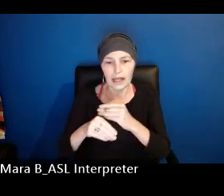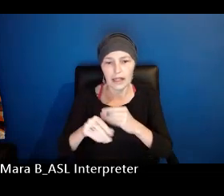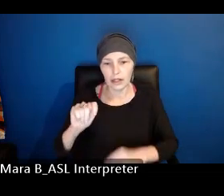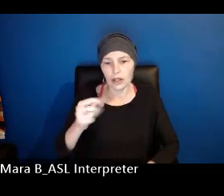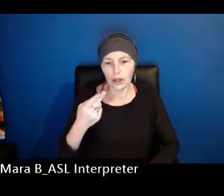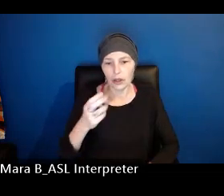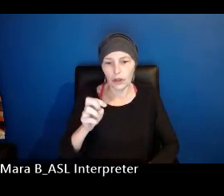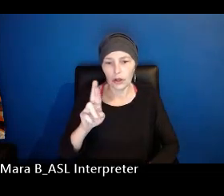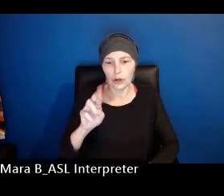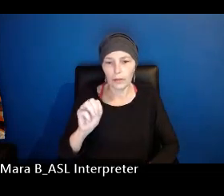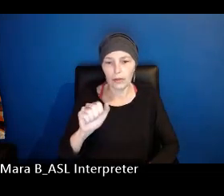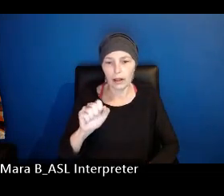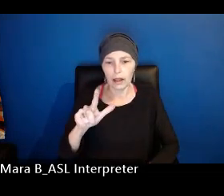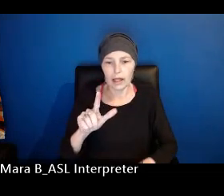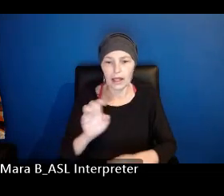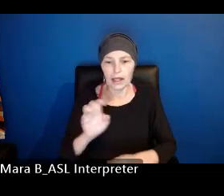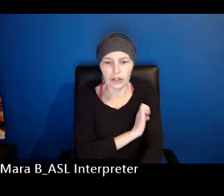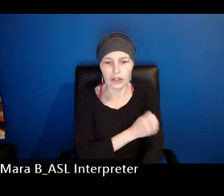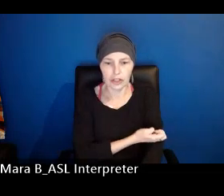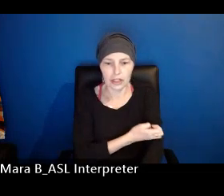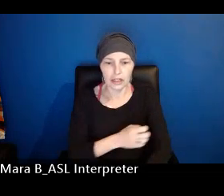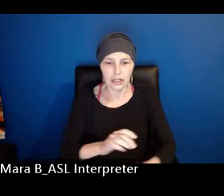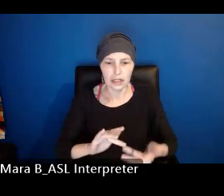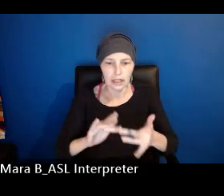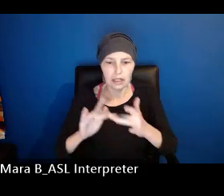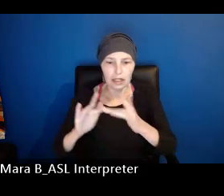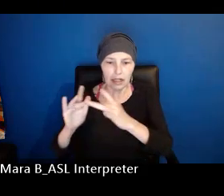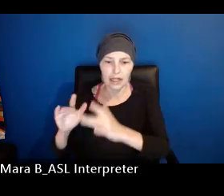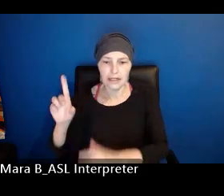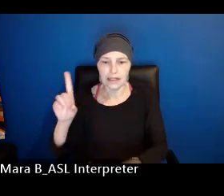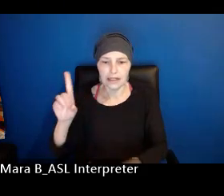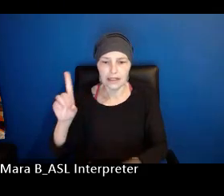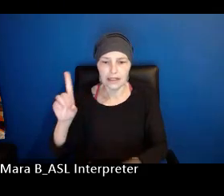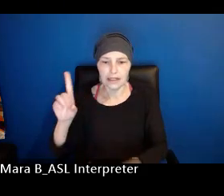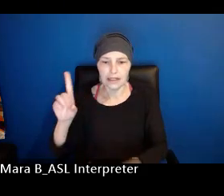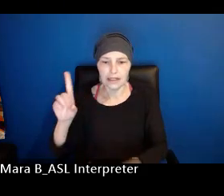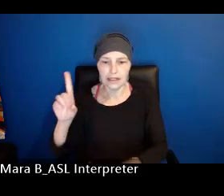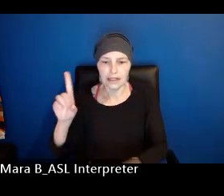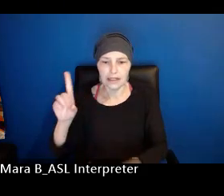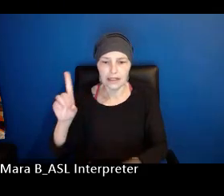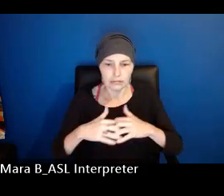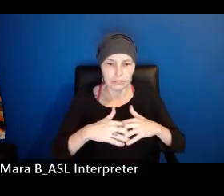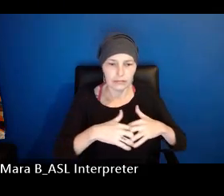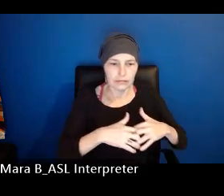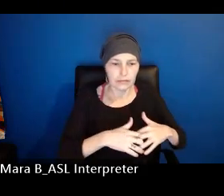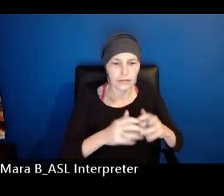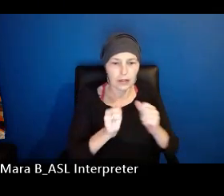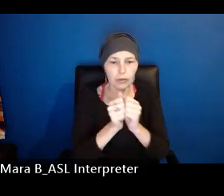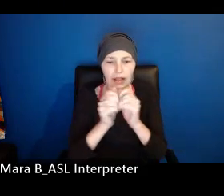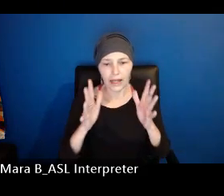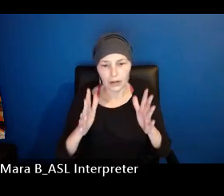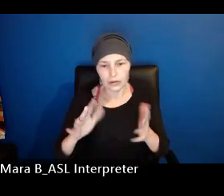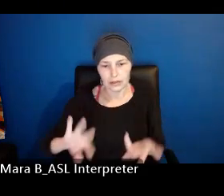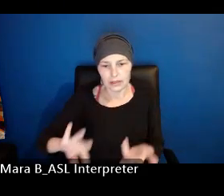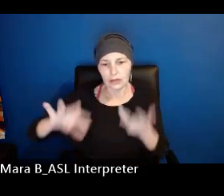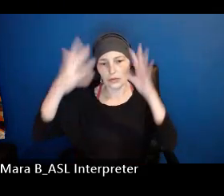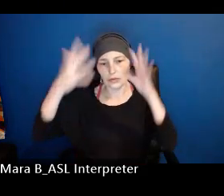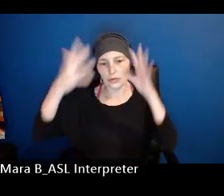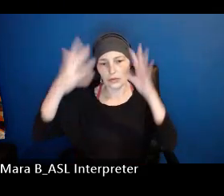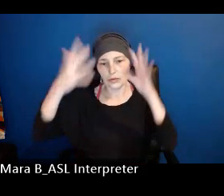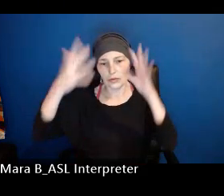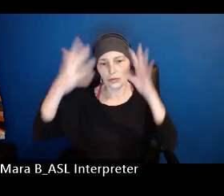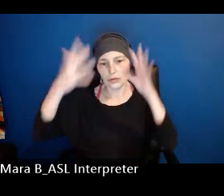and decommission some of the gas lines without necessarily having to disrupt residential gas service.